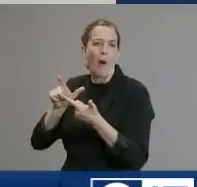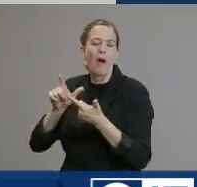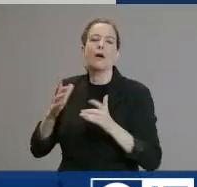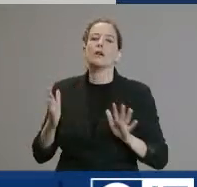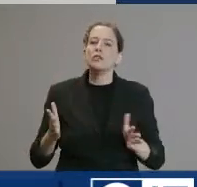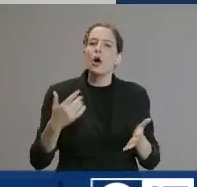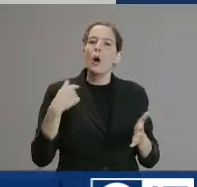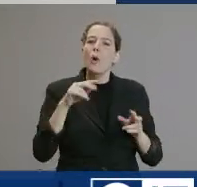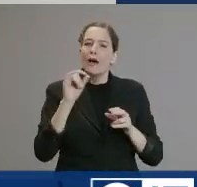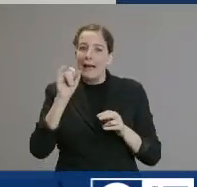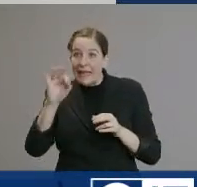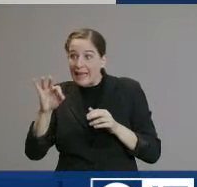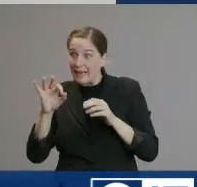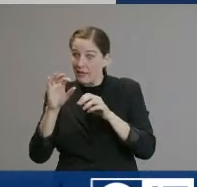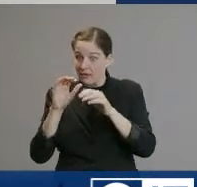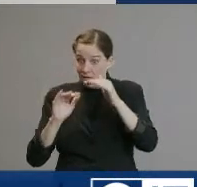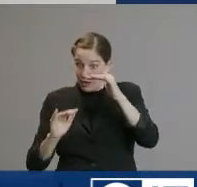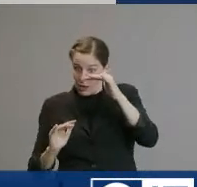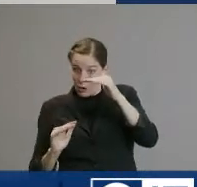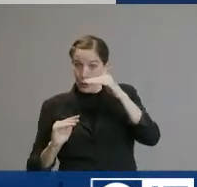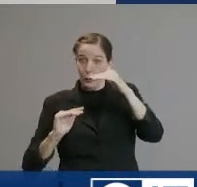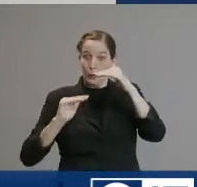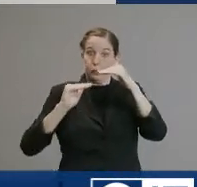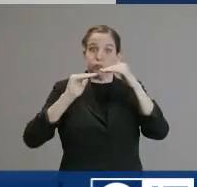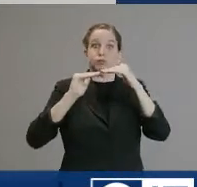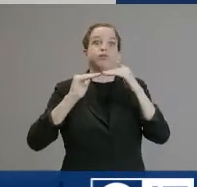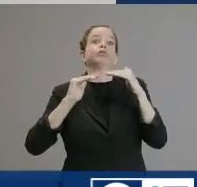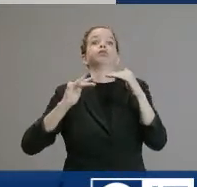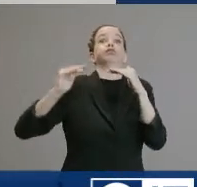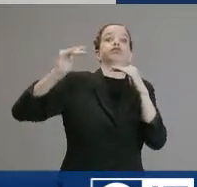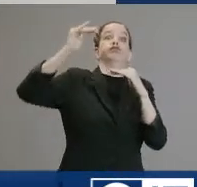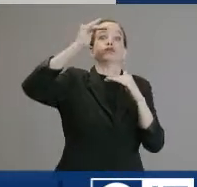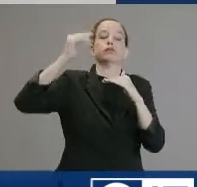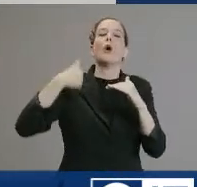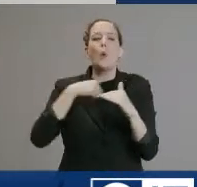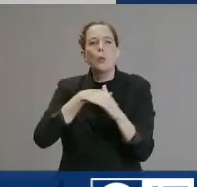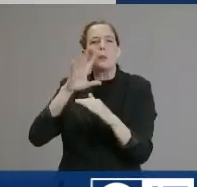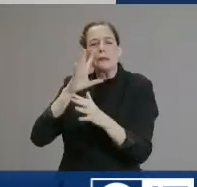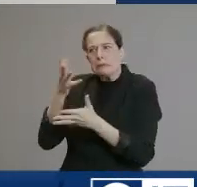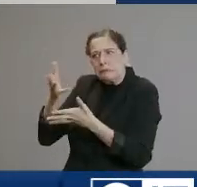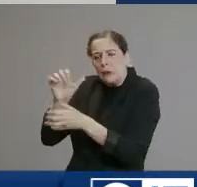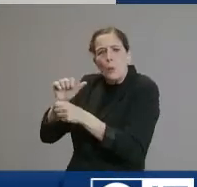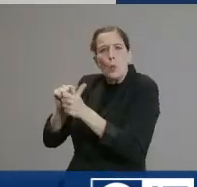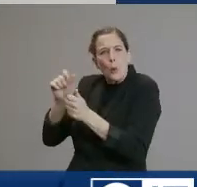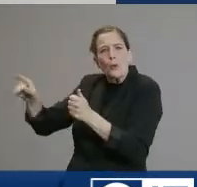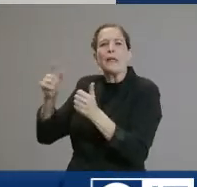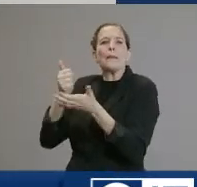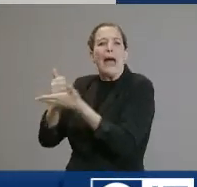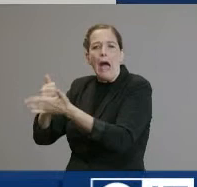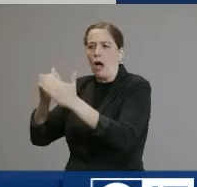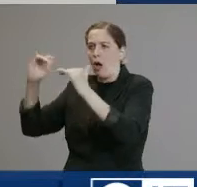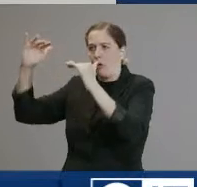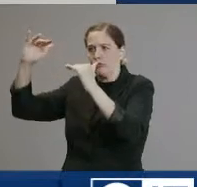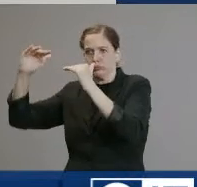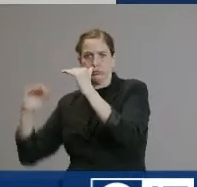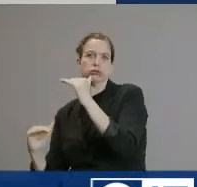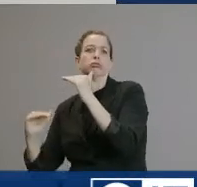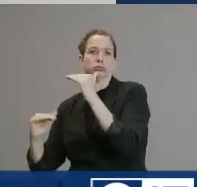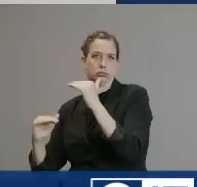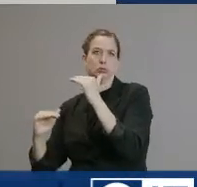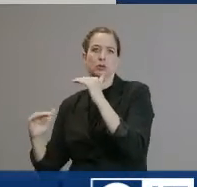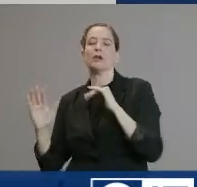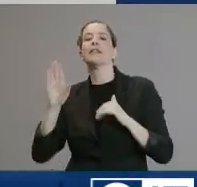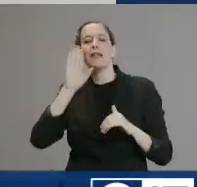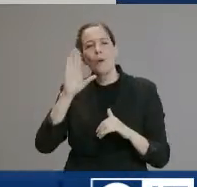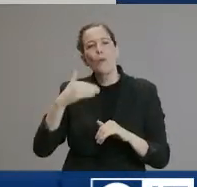with them to either bring them back down or get them into compliance. They will have time to dispute the data if they've had